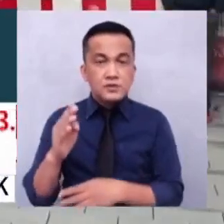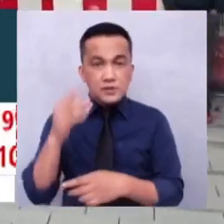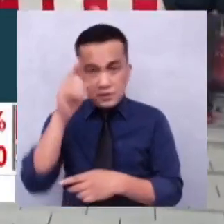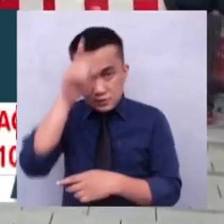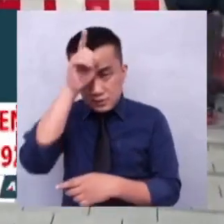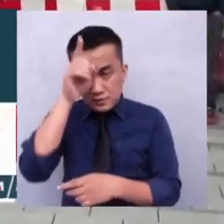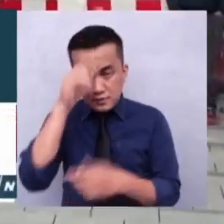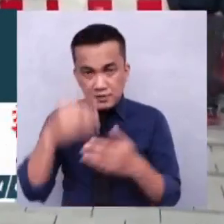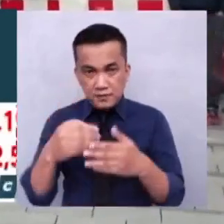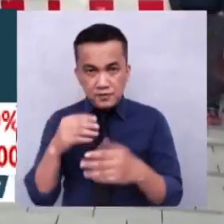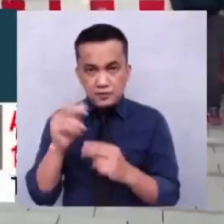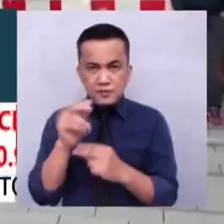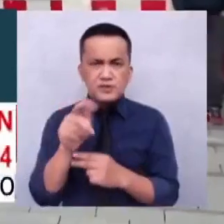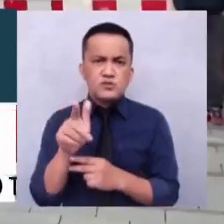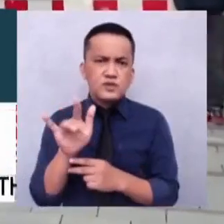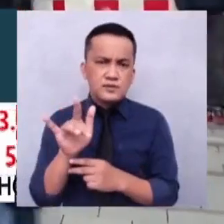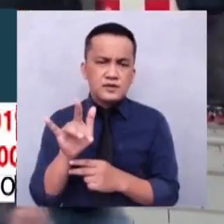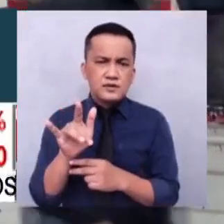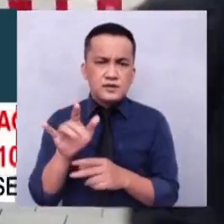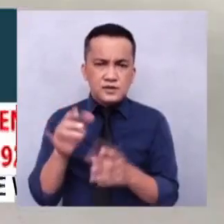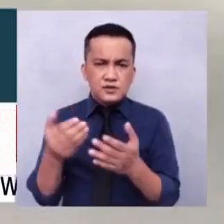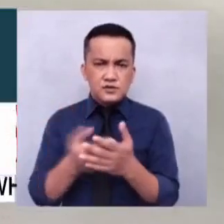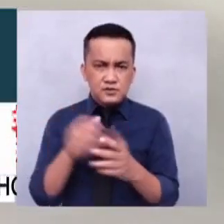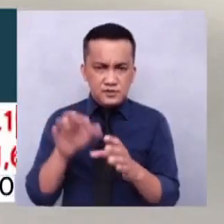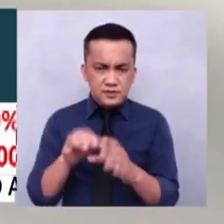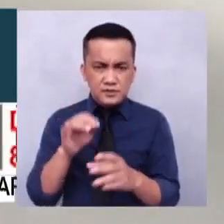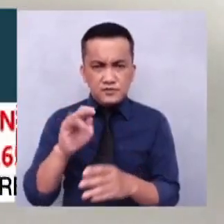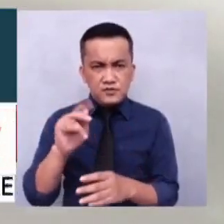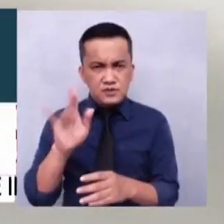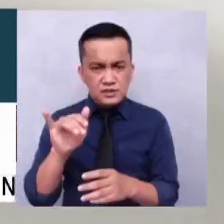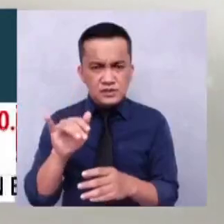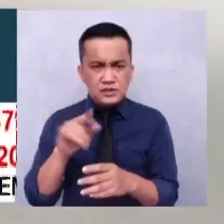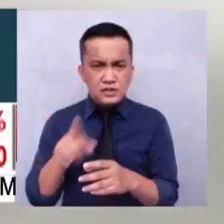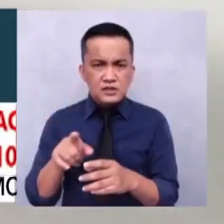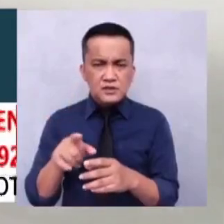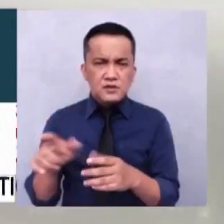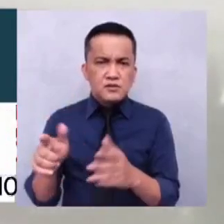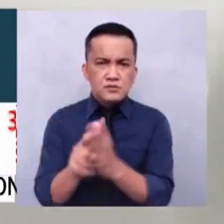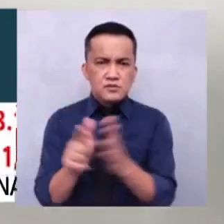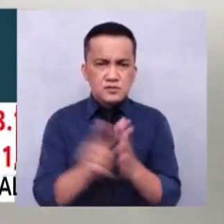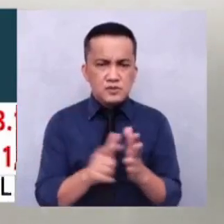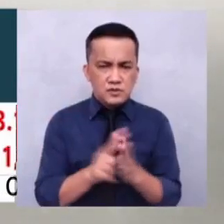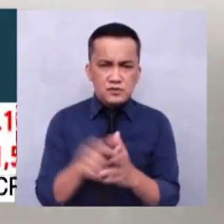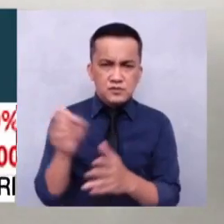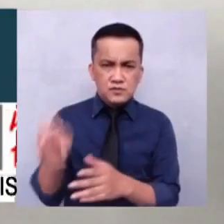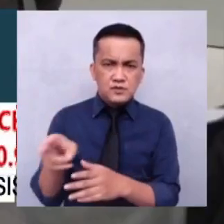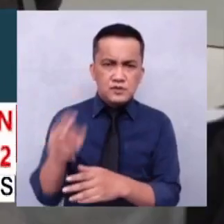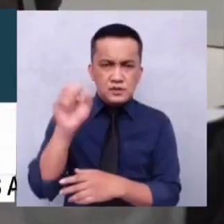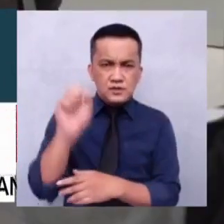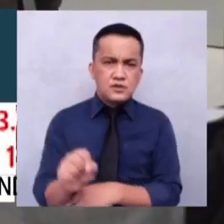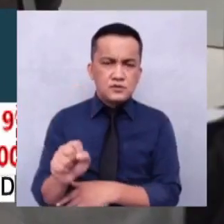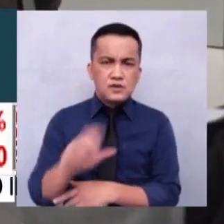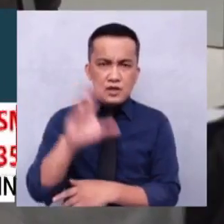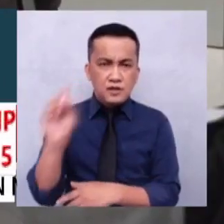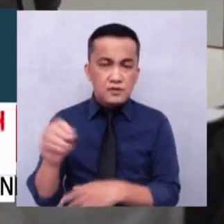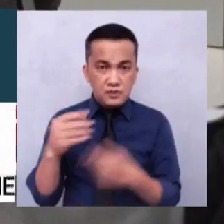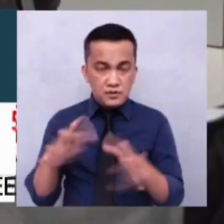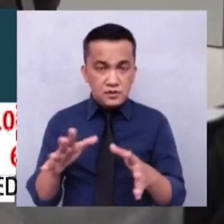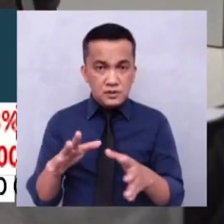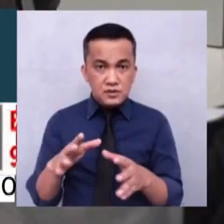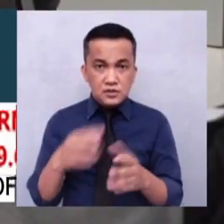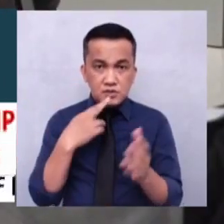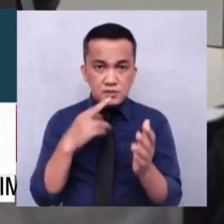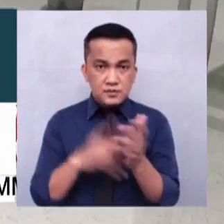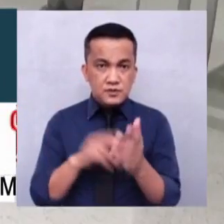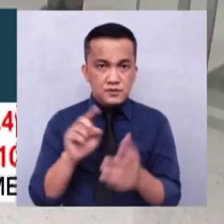new findings may underscore the futility of sweeping travel restrictions imposed on Southern Africa after it reported its first